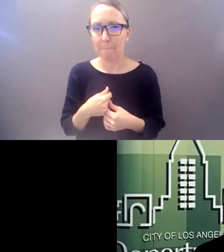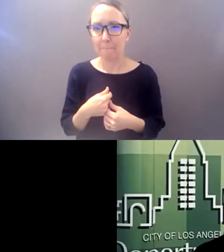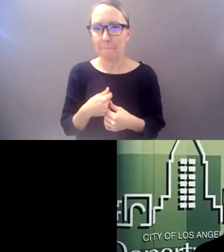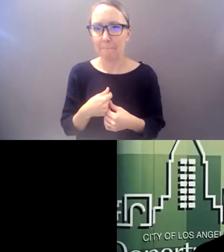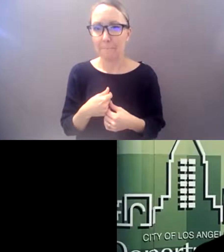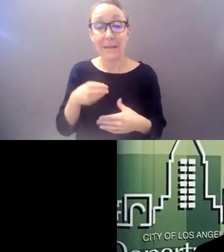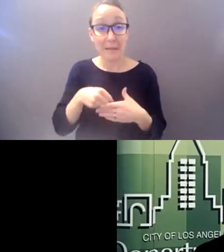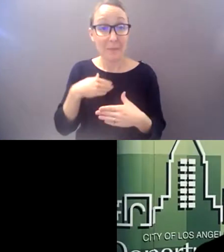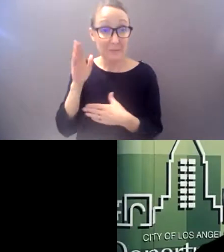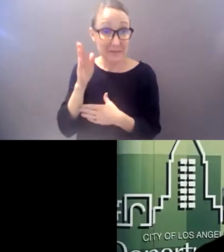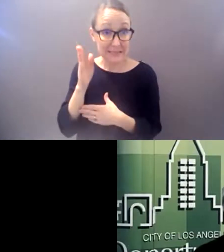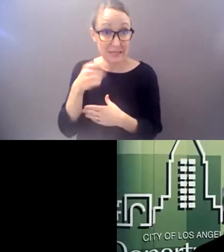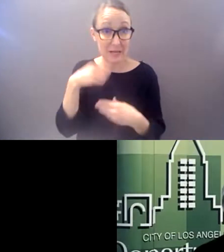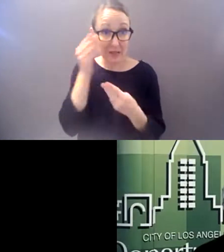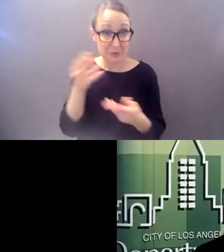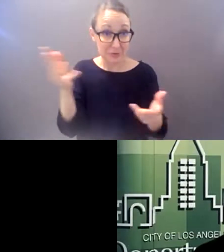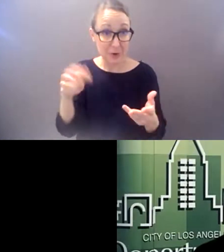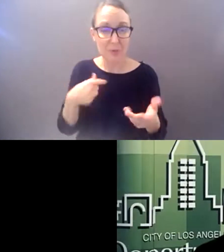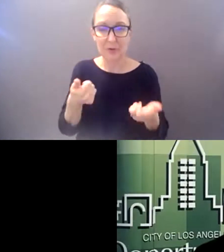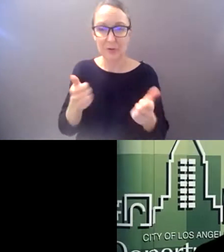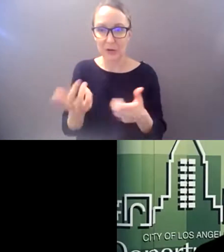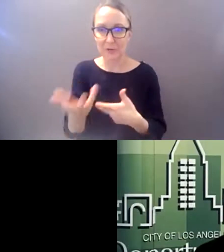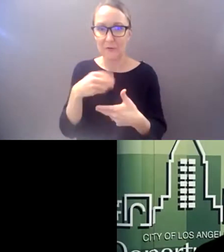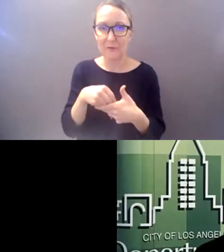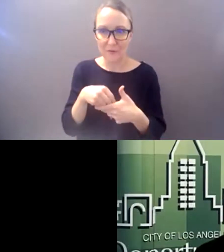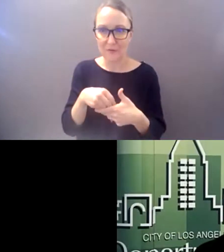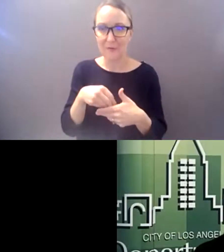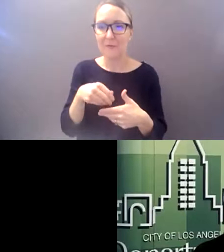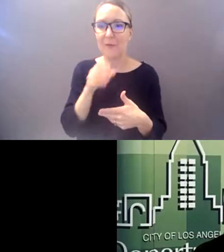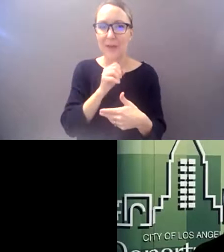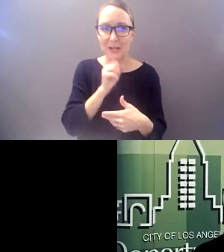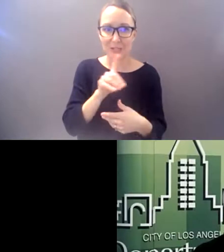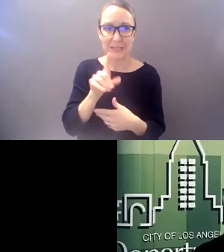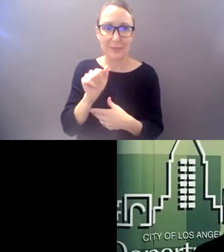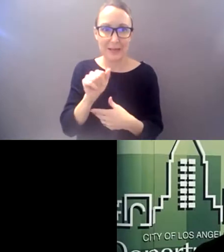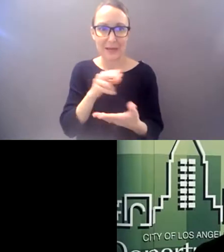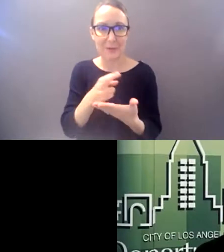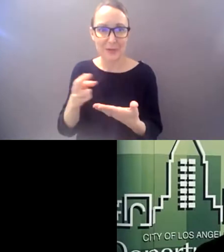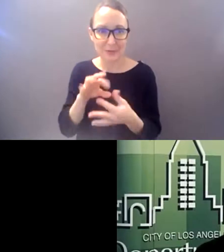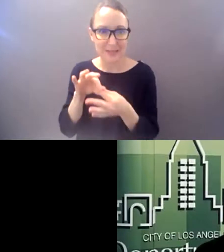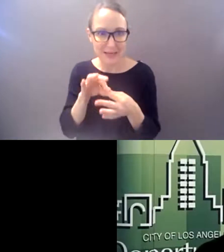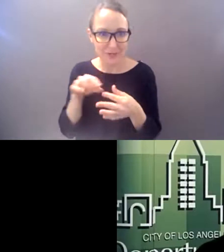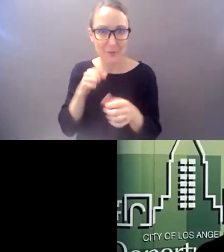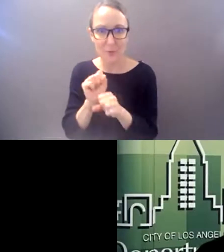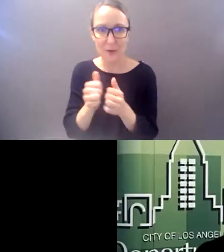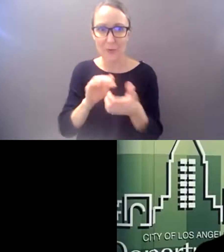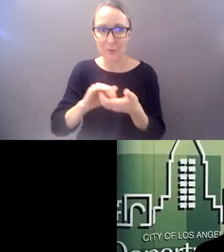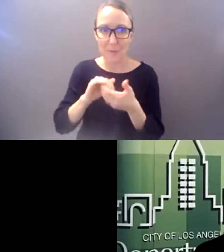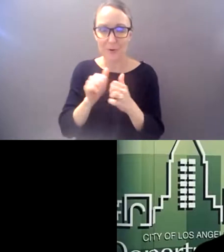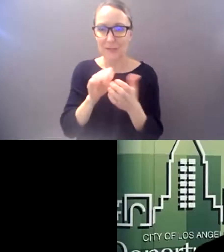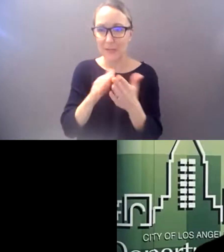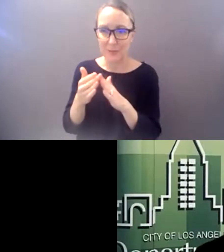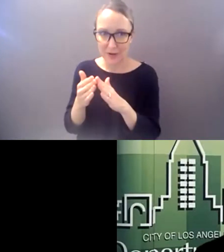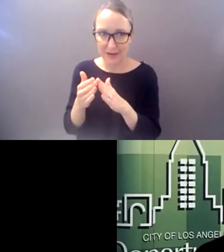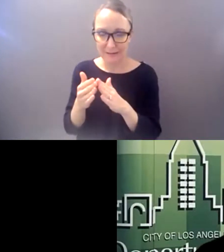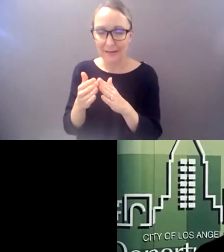you that we are in the process of developing an aging and disability resource connection, and that we are working with our partners in the community.